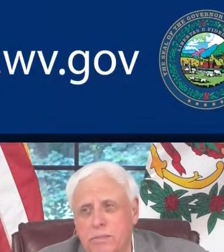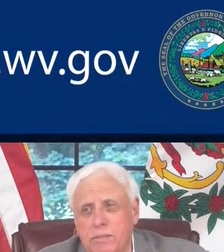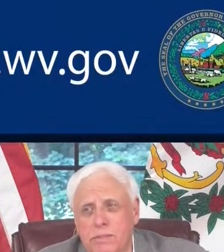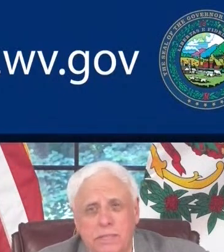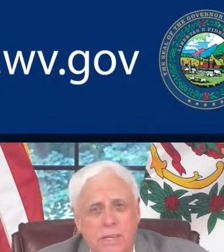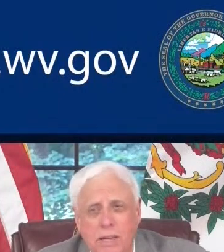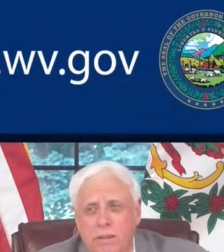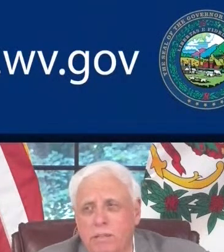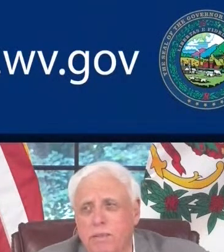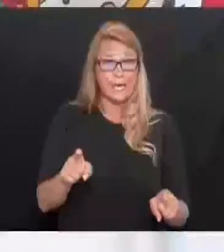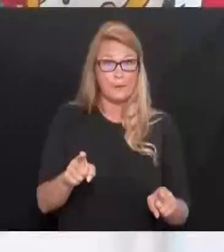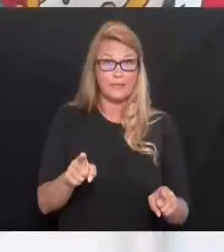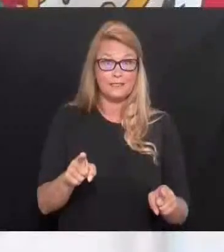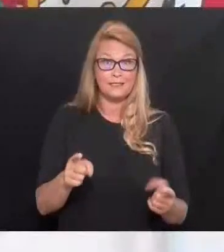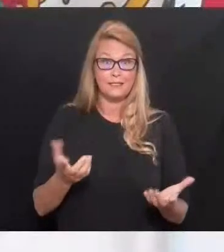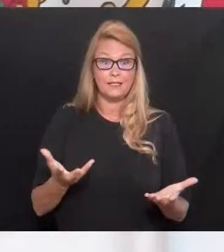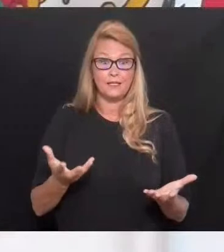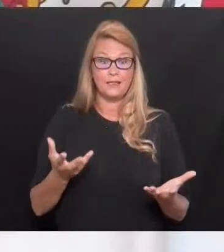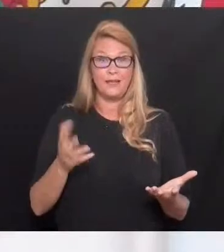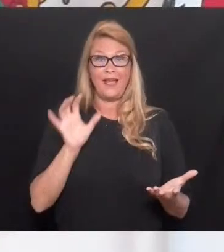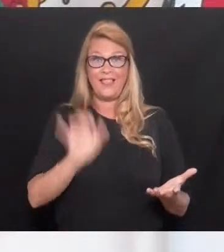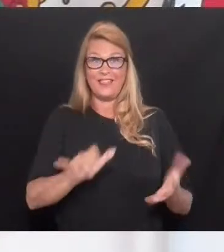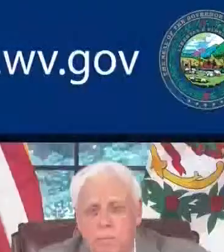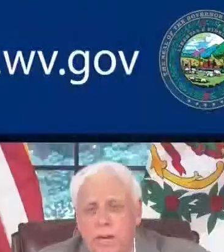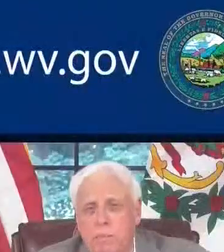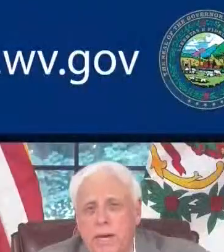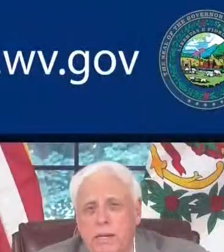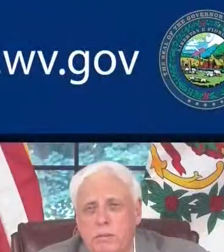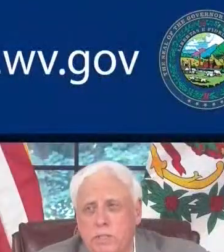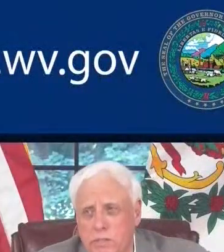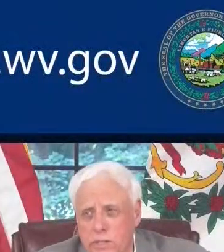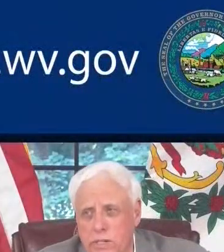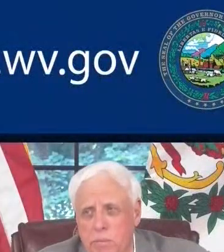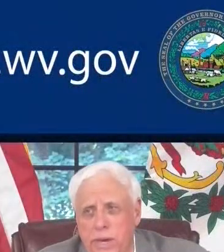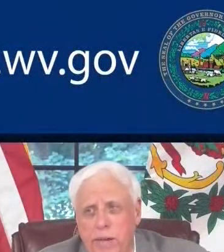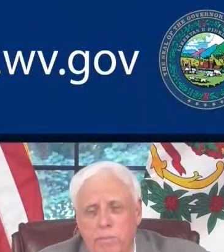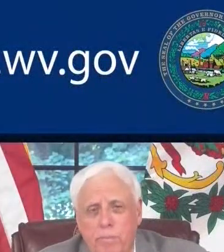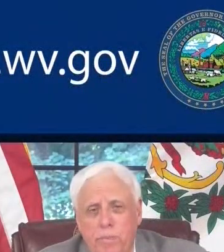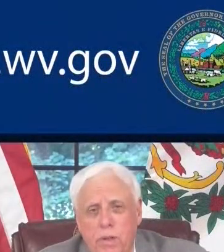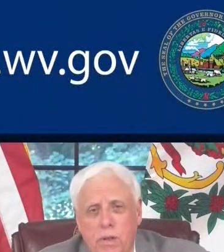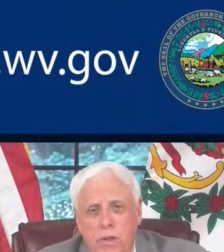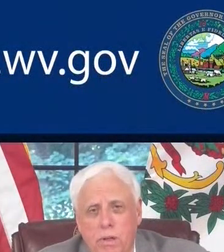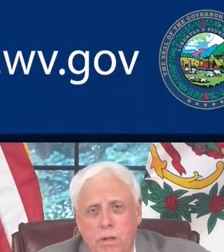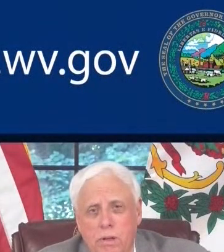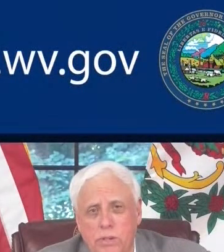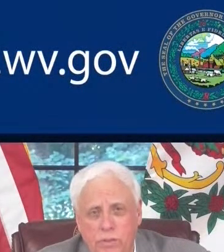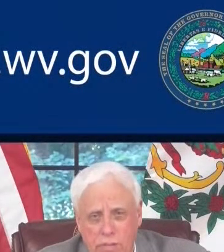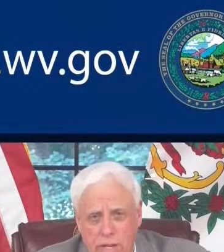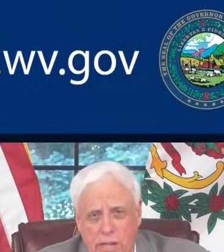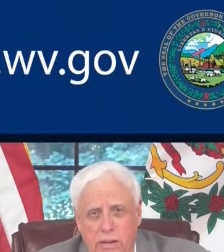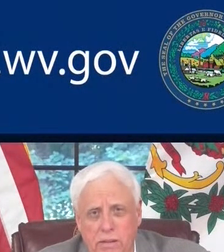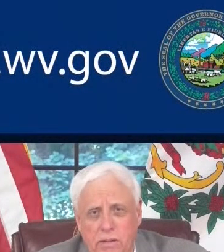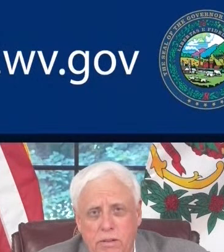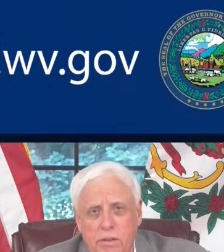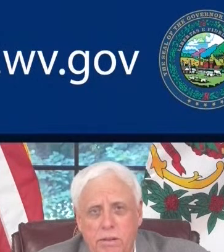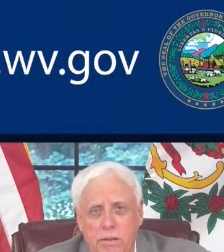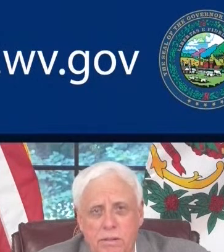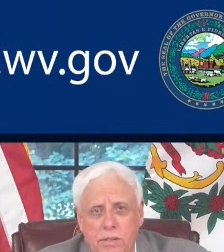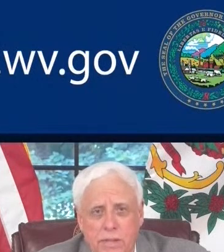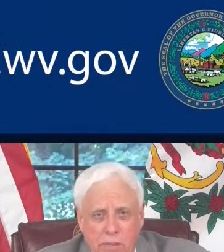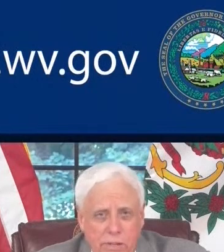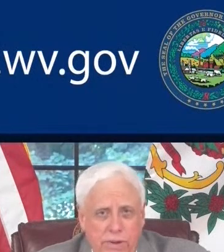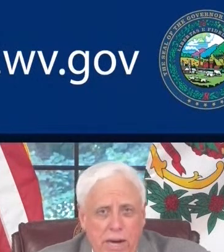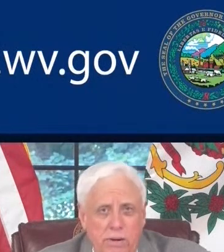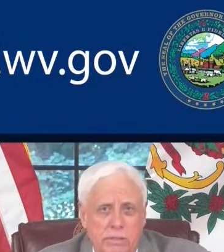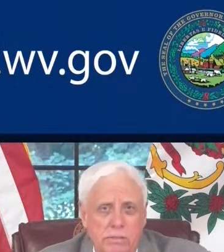out. It doesn't. Look at that. Put that map back up. Just look at the map. Just think.